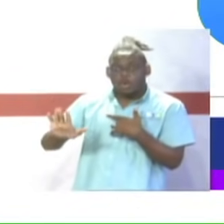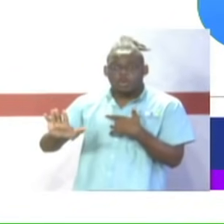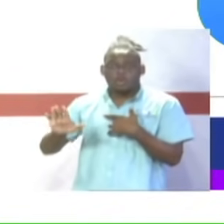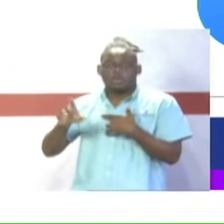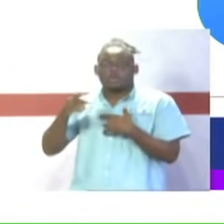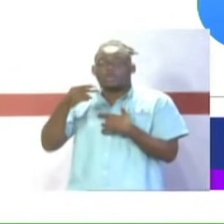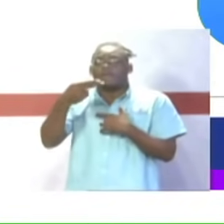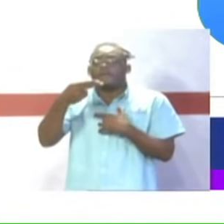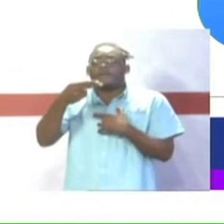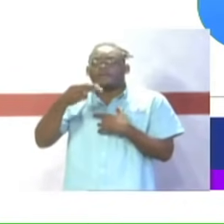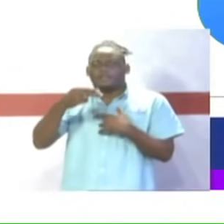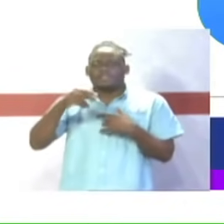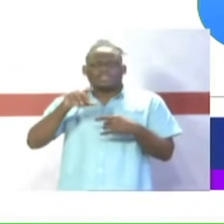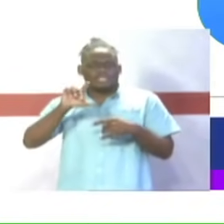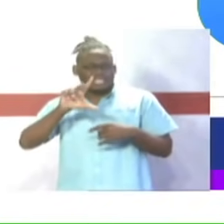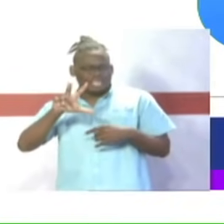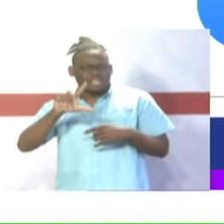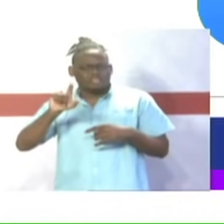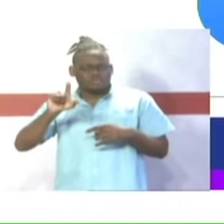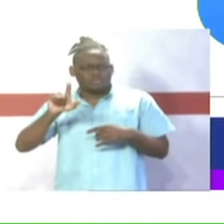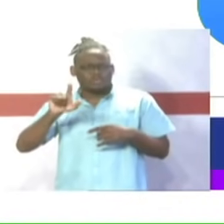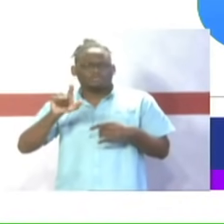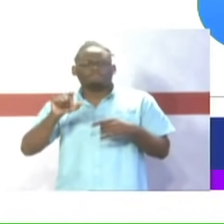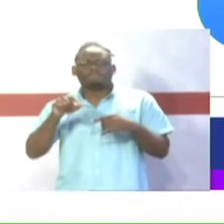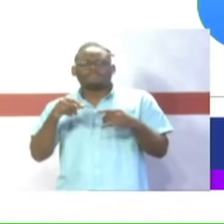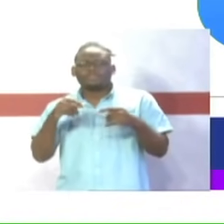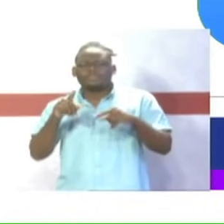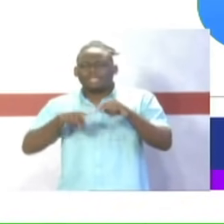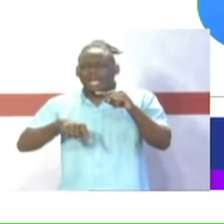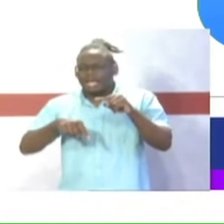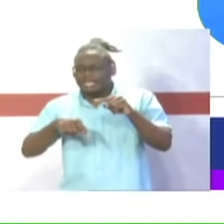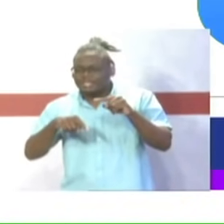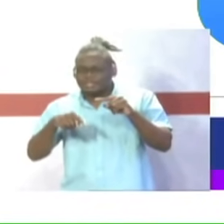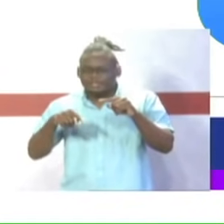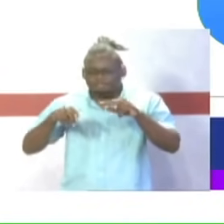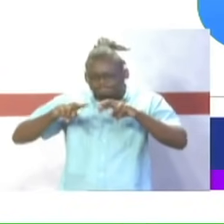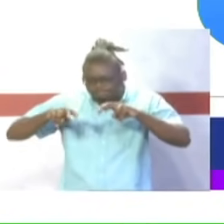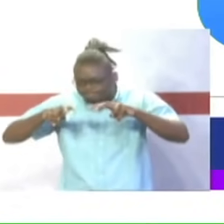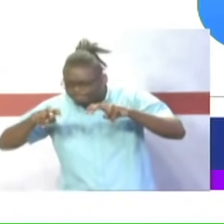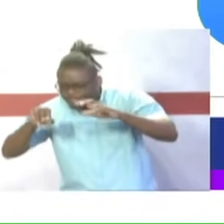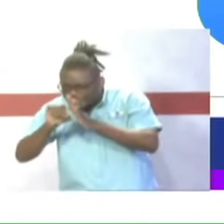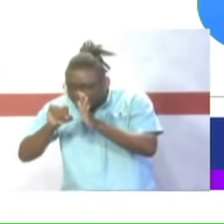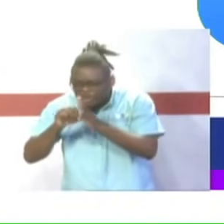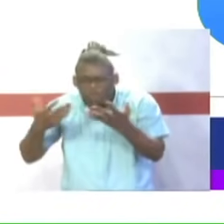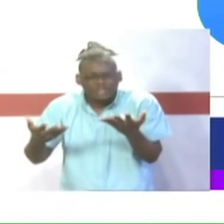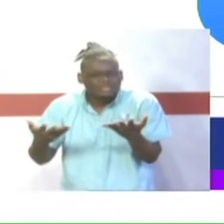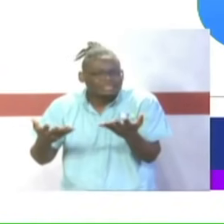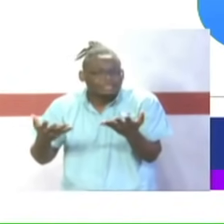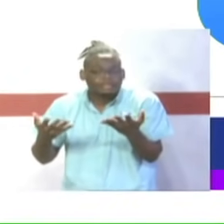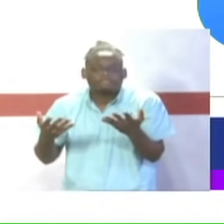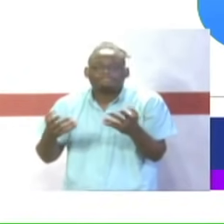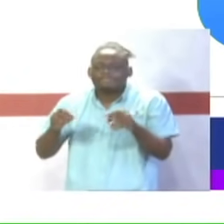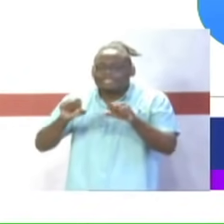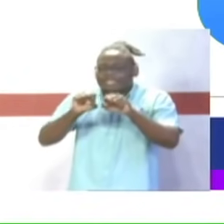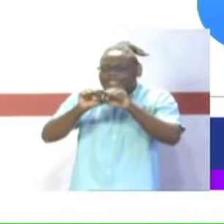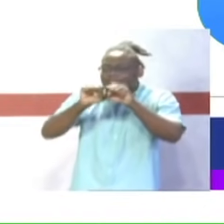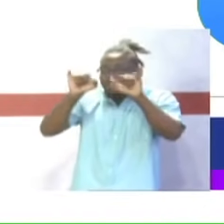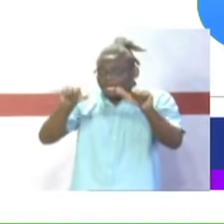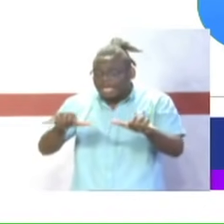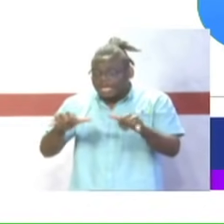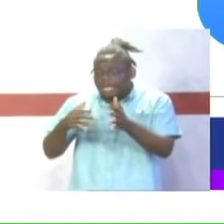their immune systems aren't as weak? Do they still need that third primary dose? And also in terms